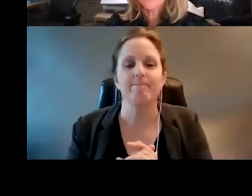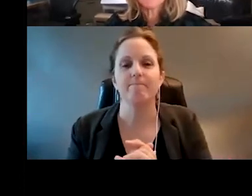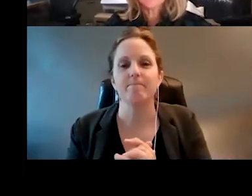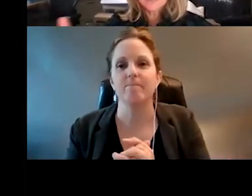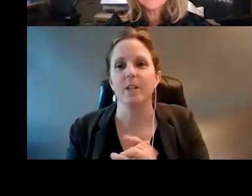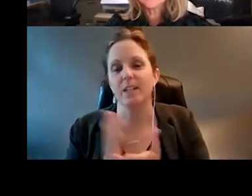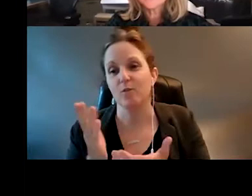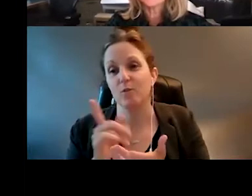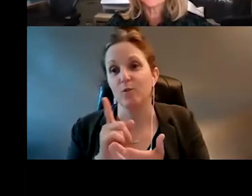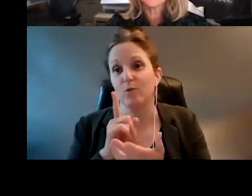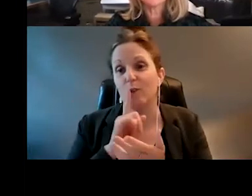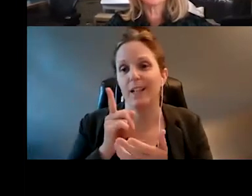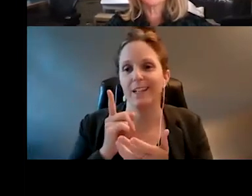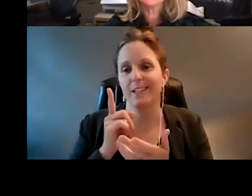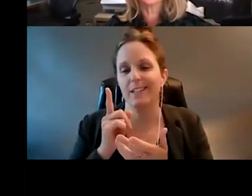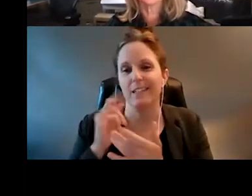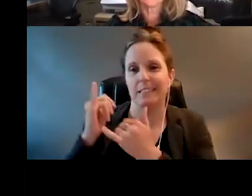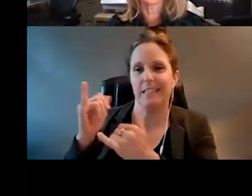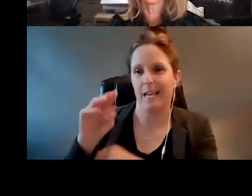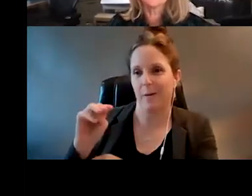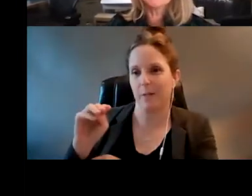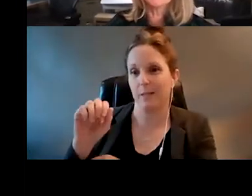cessation medication, particularly varenicline.